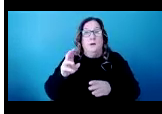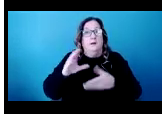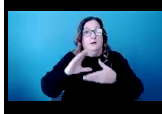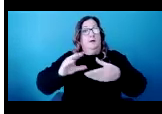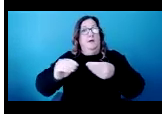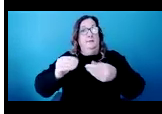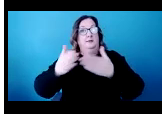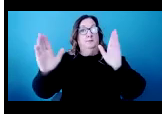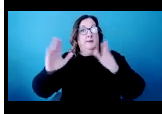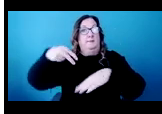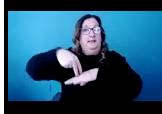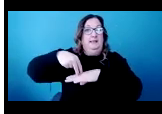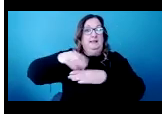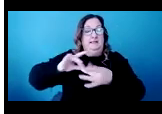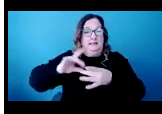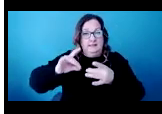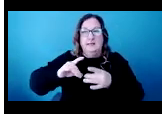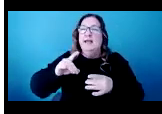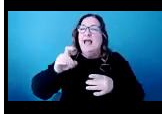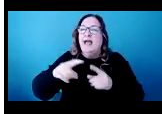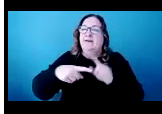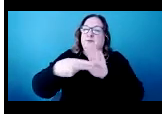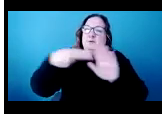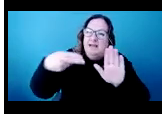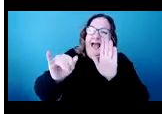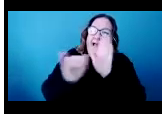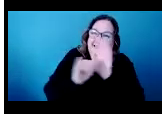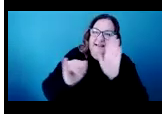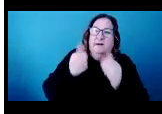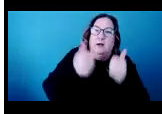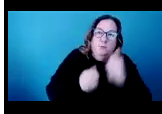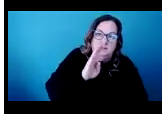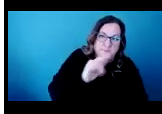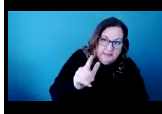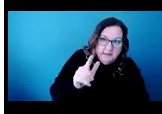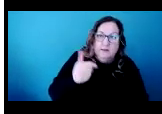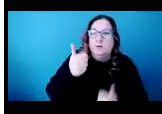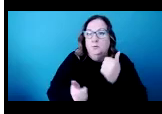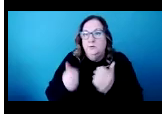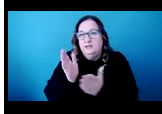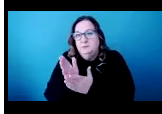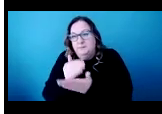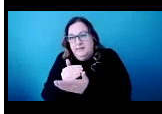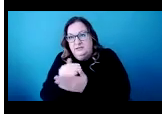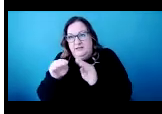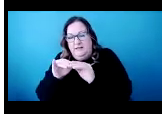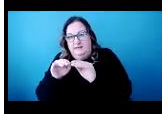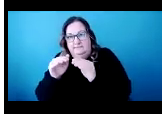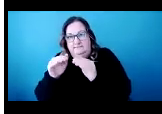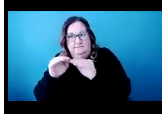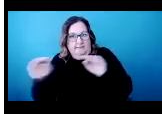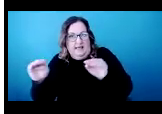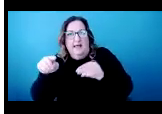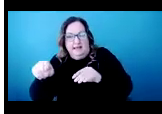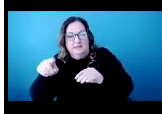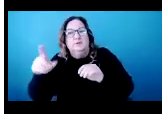make sure that you identify the specific bill or budget item so that they know where to categorize